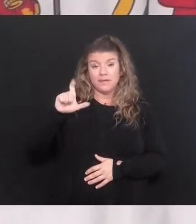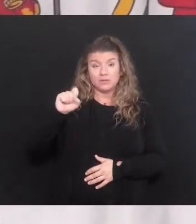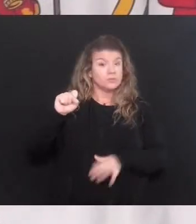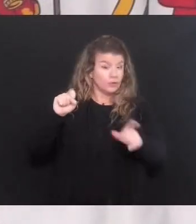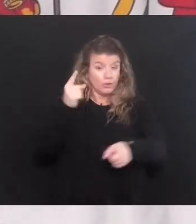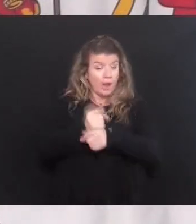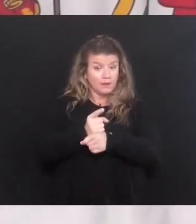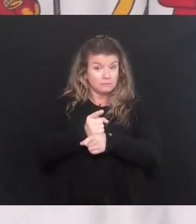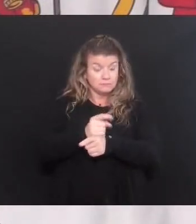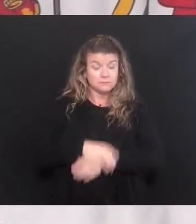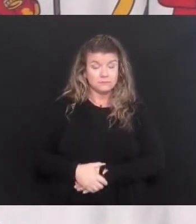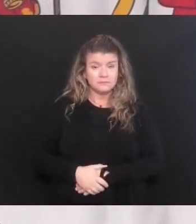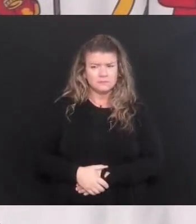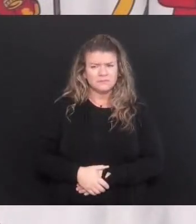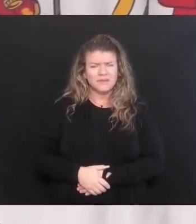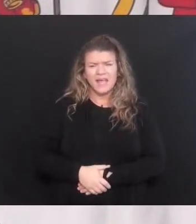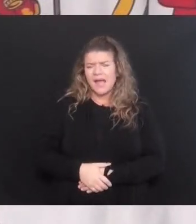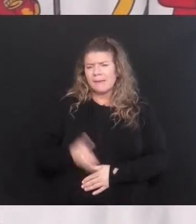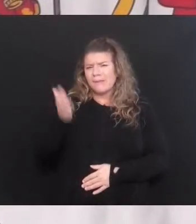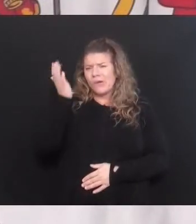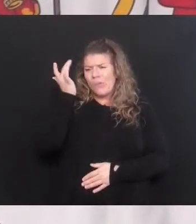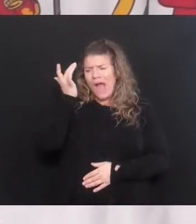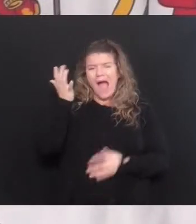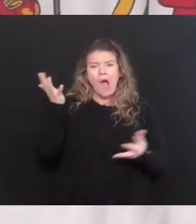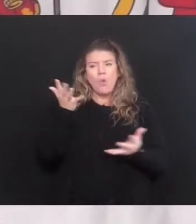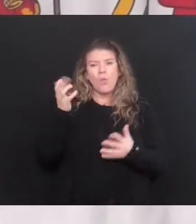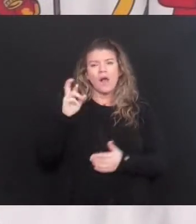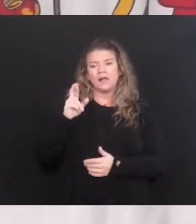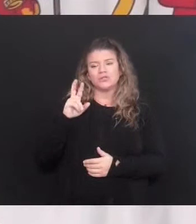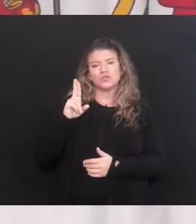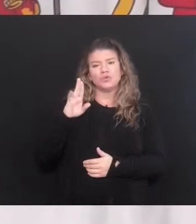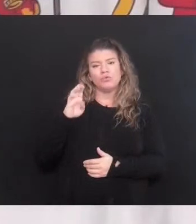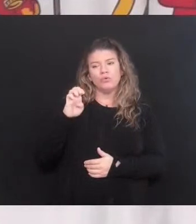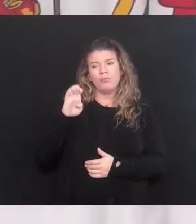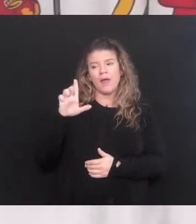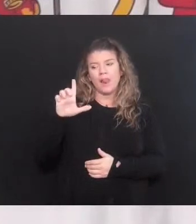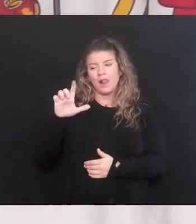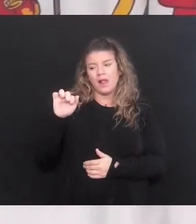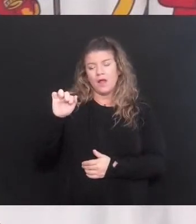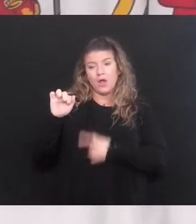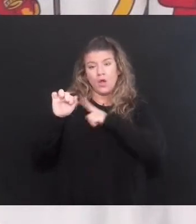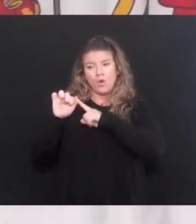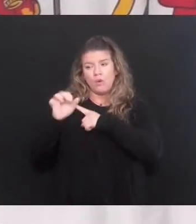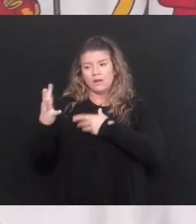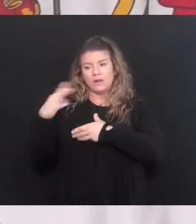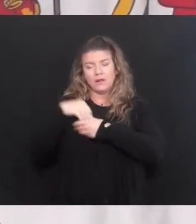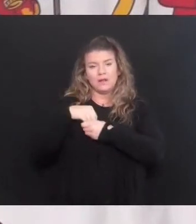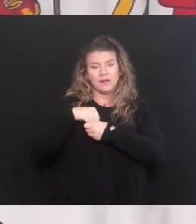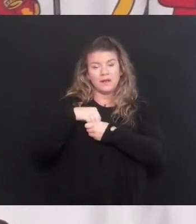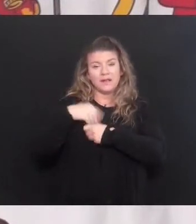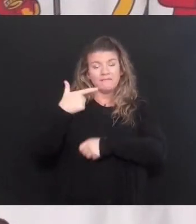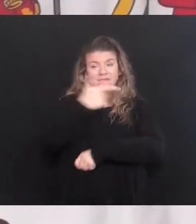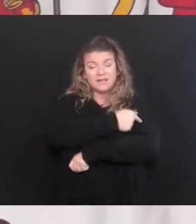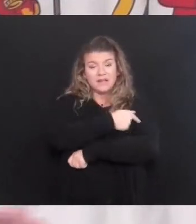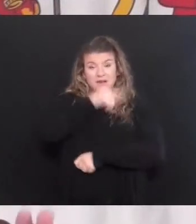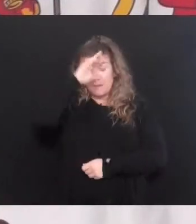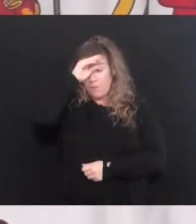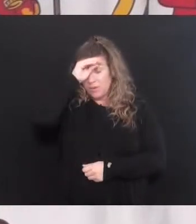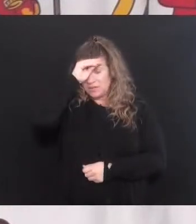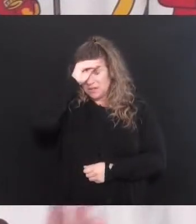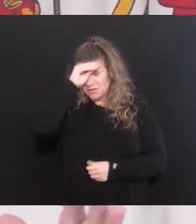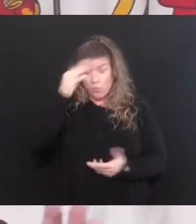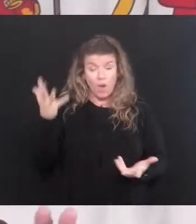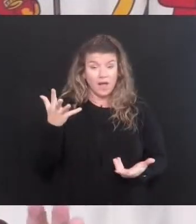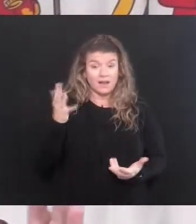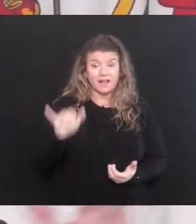right. But what is the rubella component? And the rubella component in vaccinating our boys is one thing,